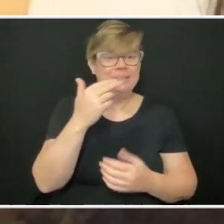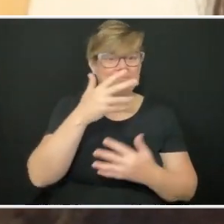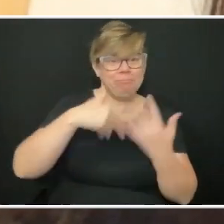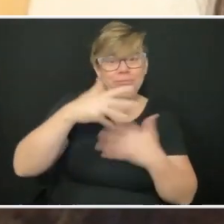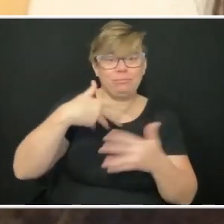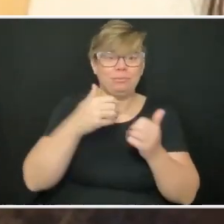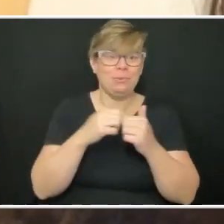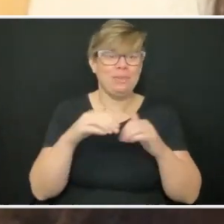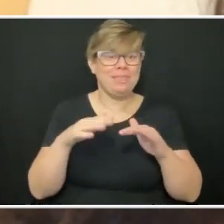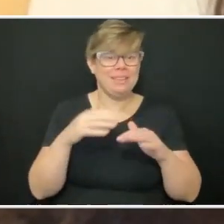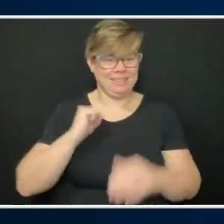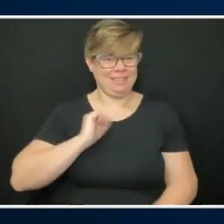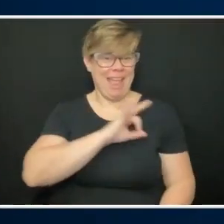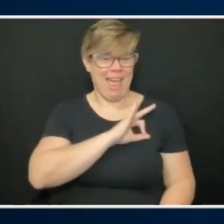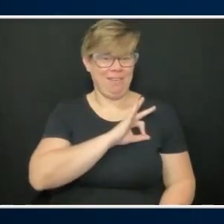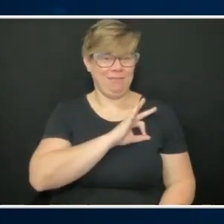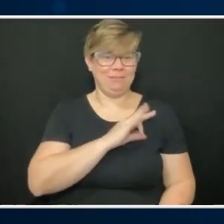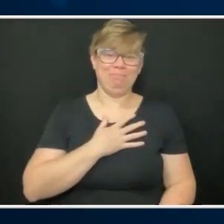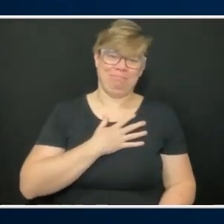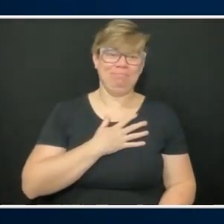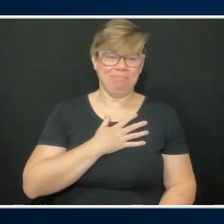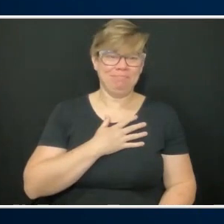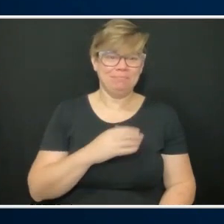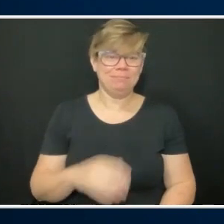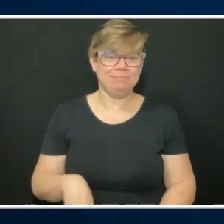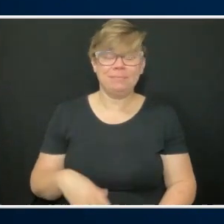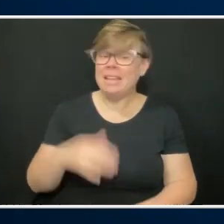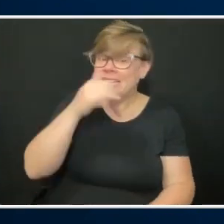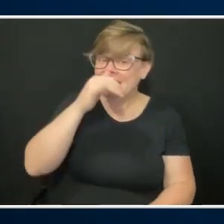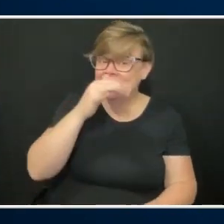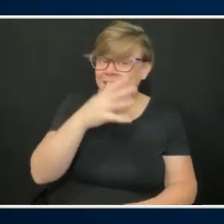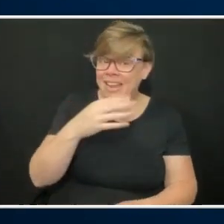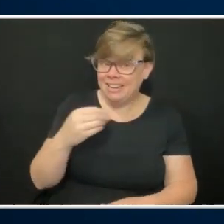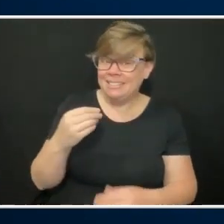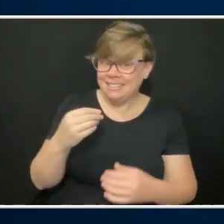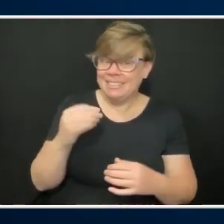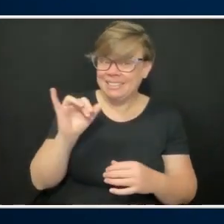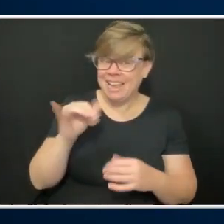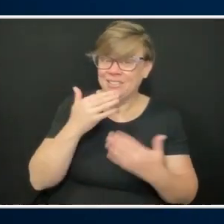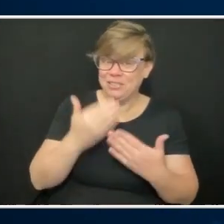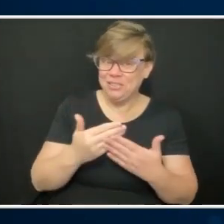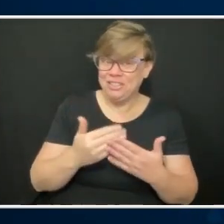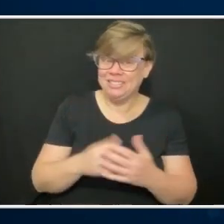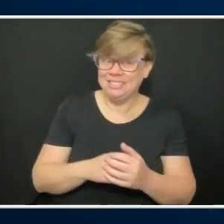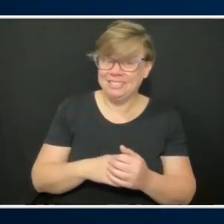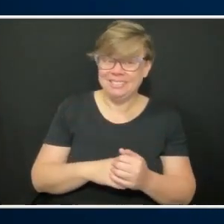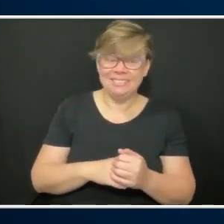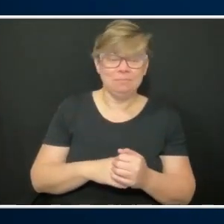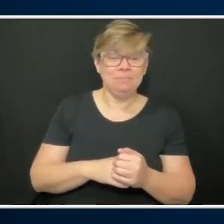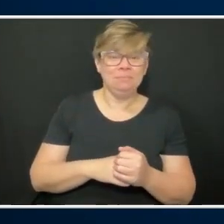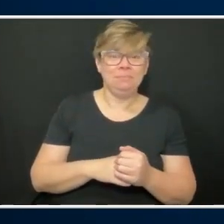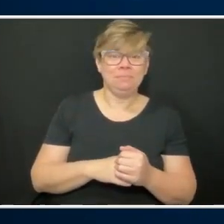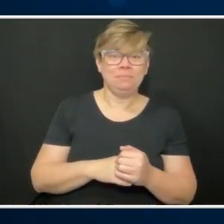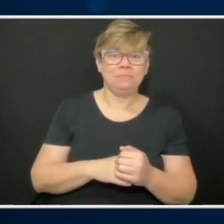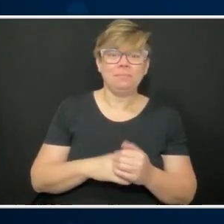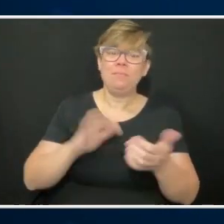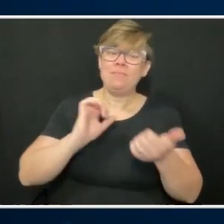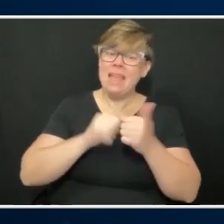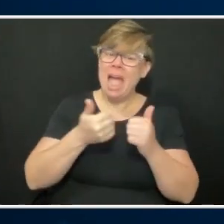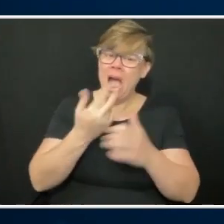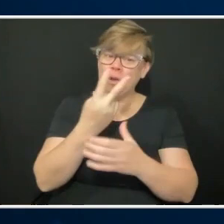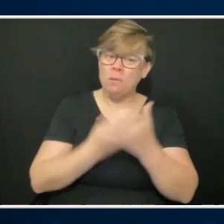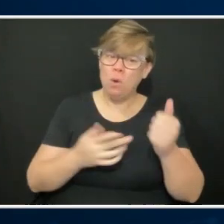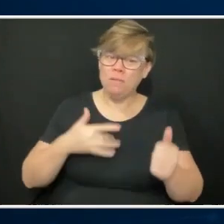staff. Just what we could hope for. Silly and goofy. That's what we like to hear. Fantastic. So how are you both feeling after